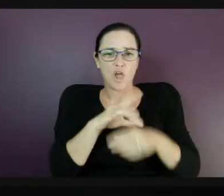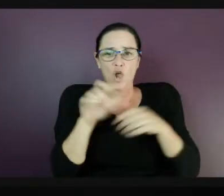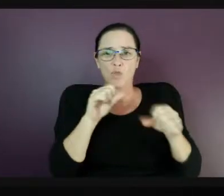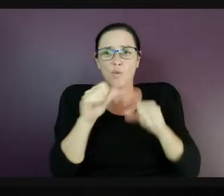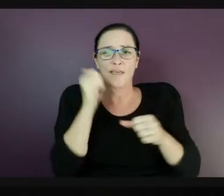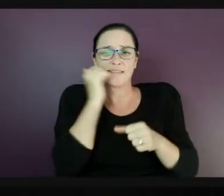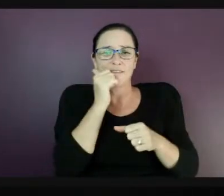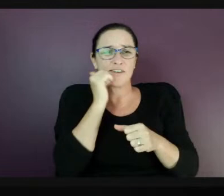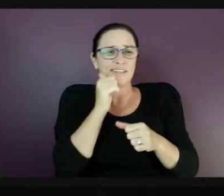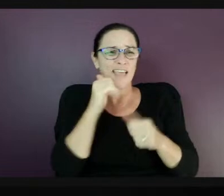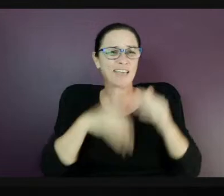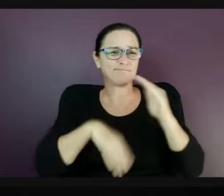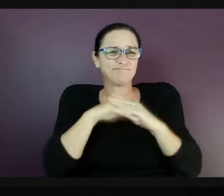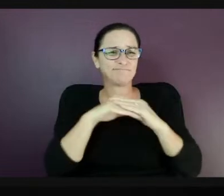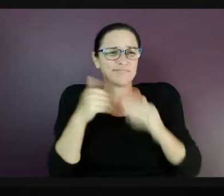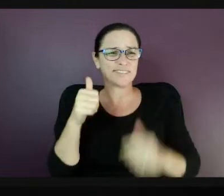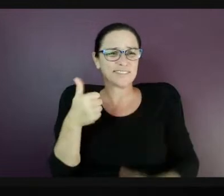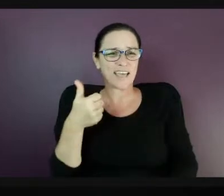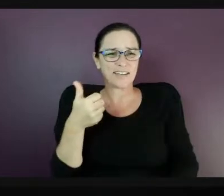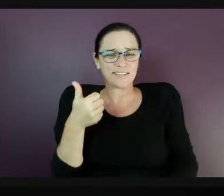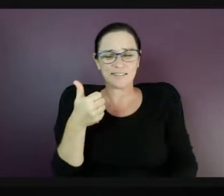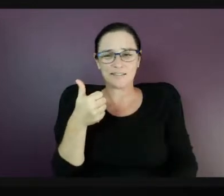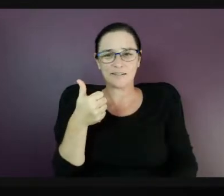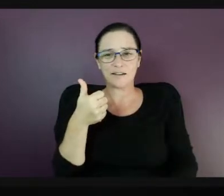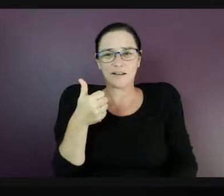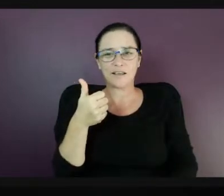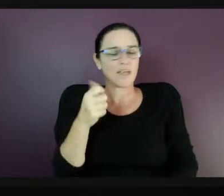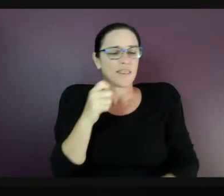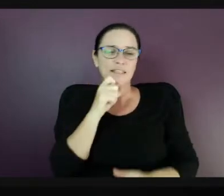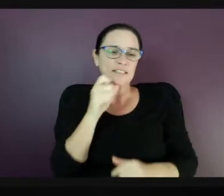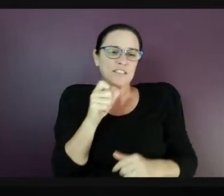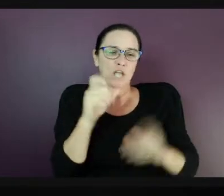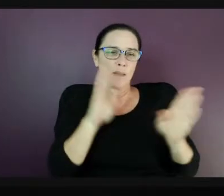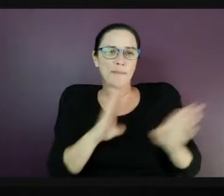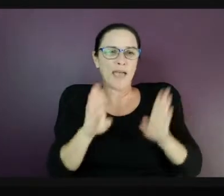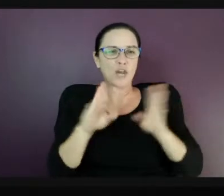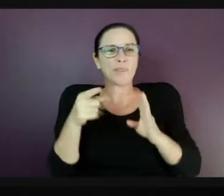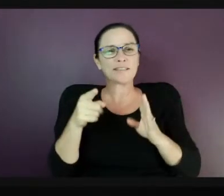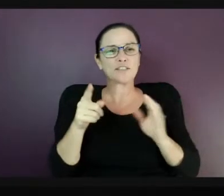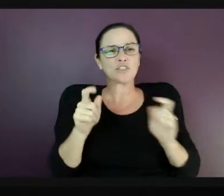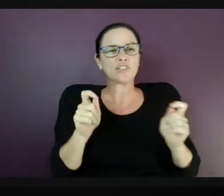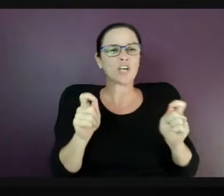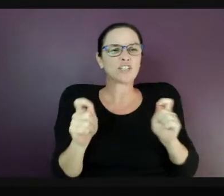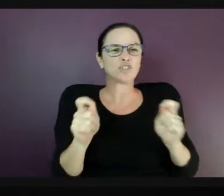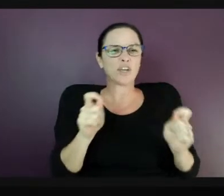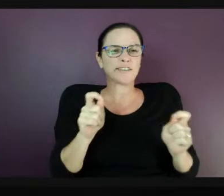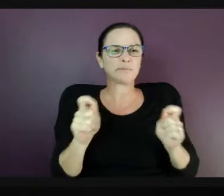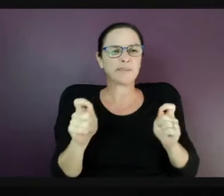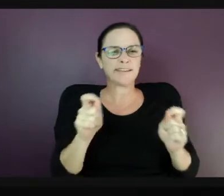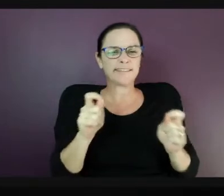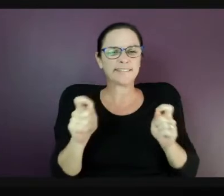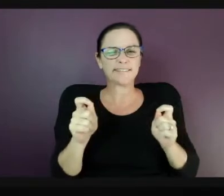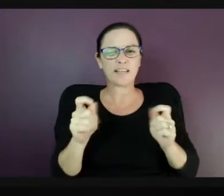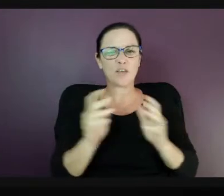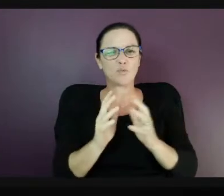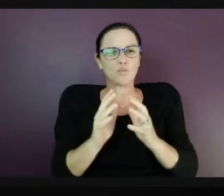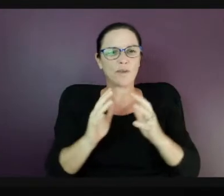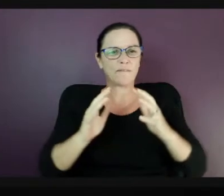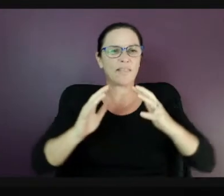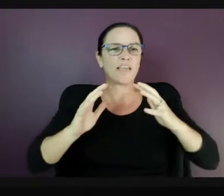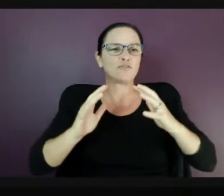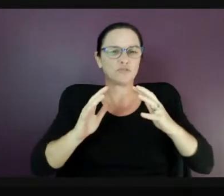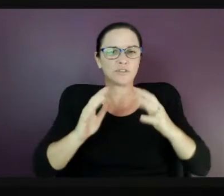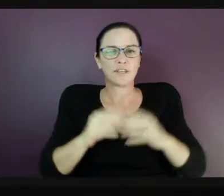10. So it's just not eruptive patterns. This is just adjustment reinflation patterns. For comparison, here's a last